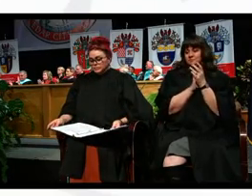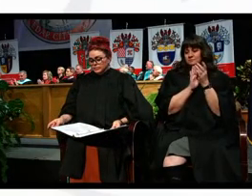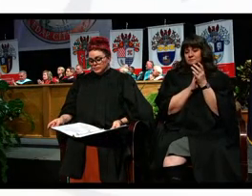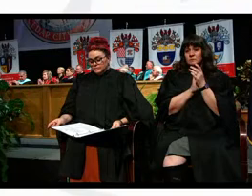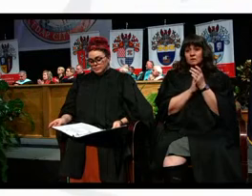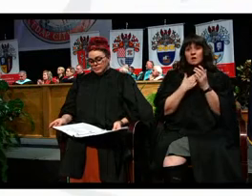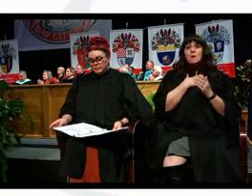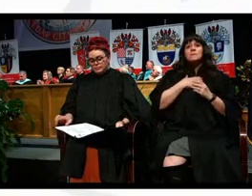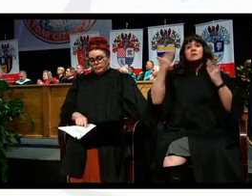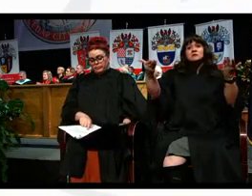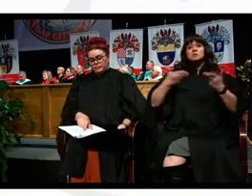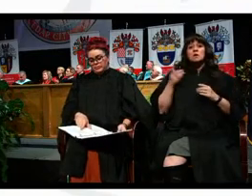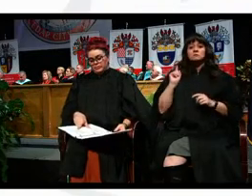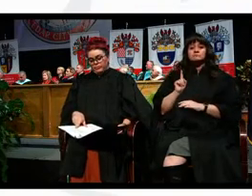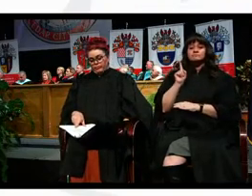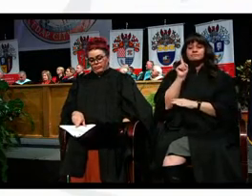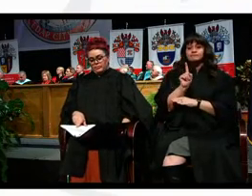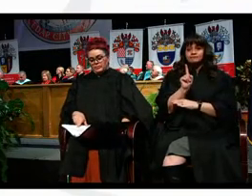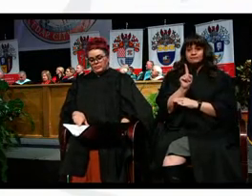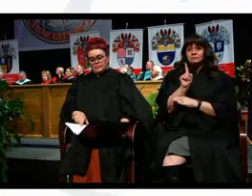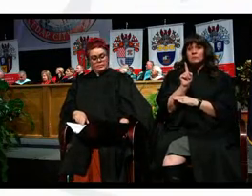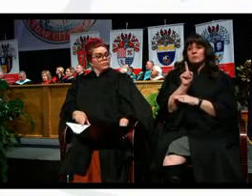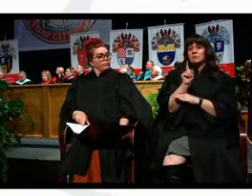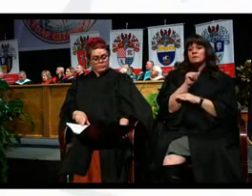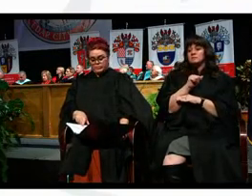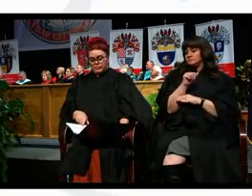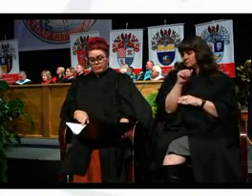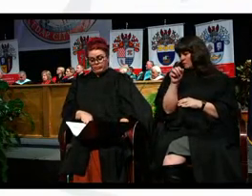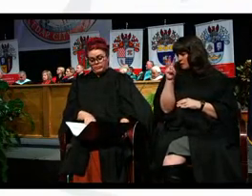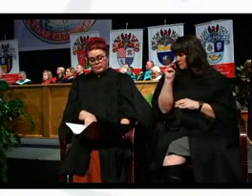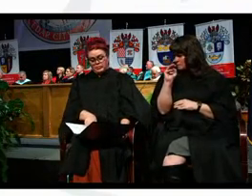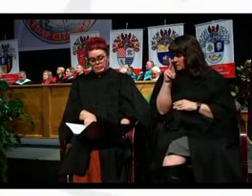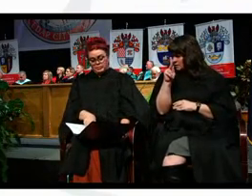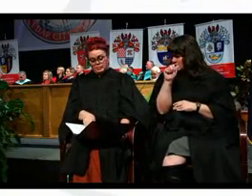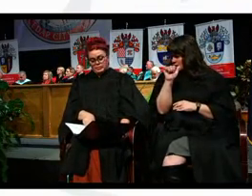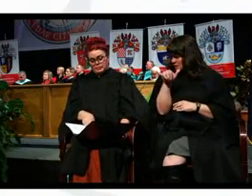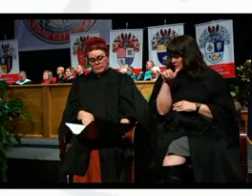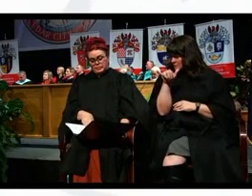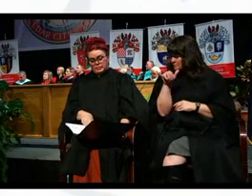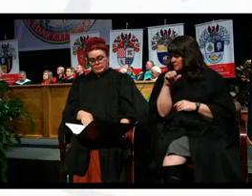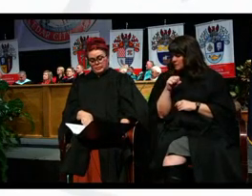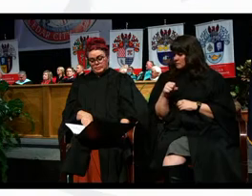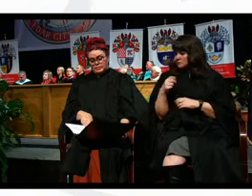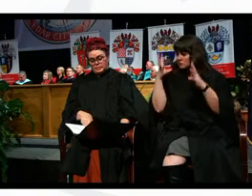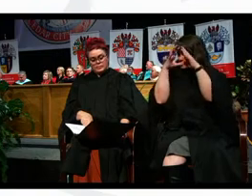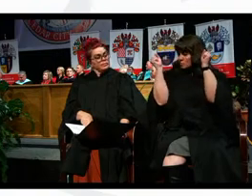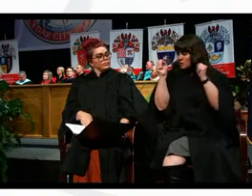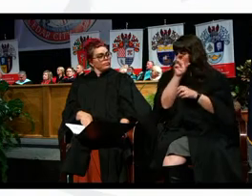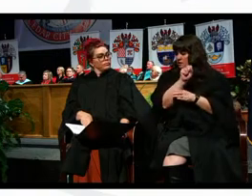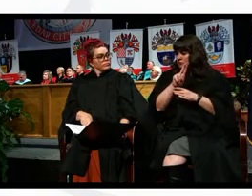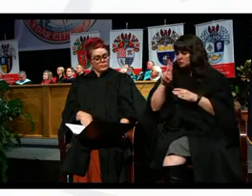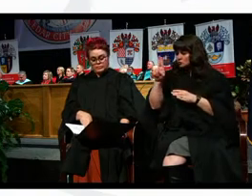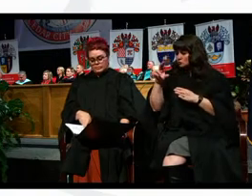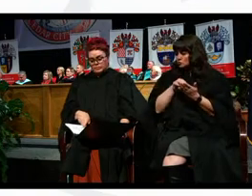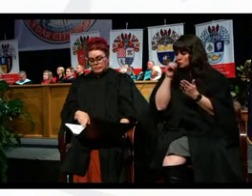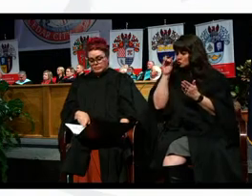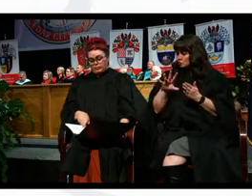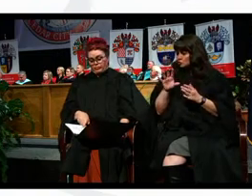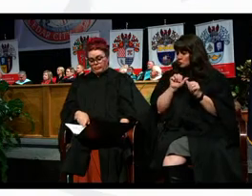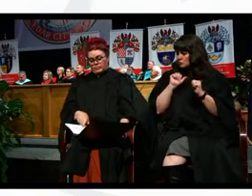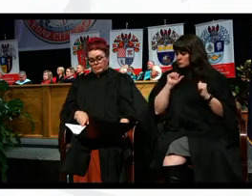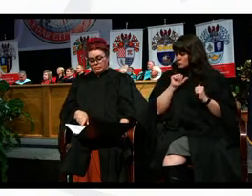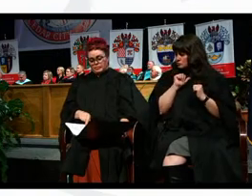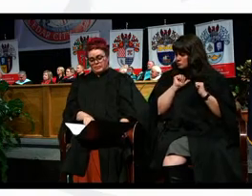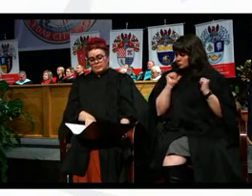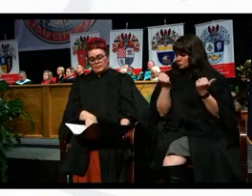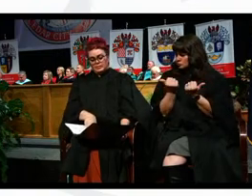Please welcome to the podium to offer remarks, McKay Pollmann, President of the SUU Student Association, Jayson Matlock, President of the